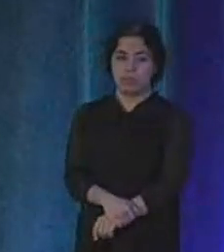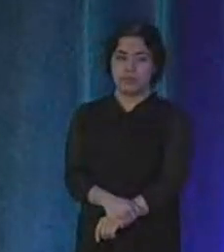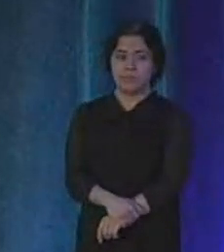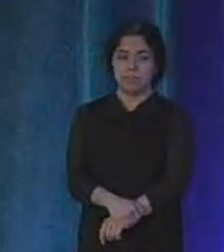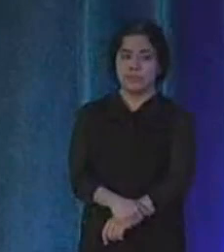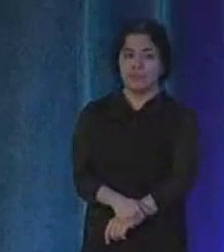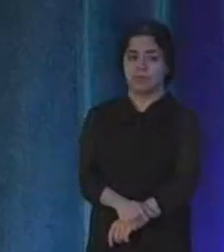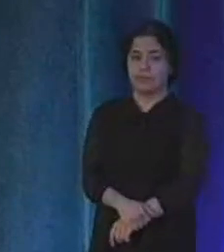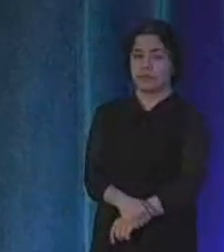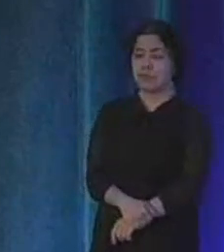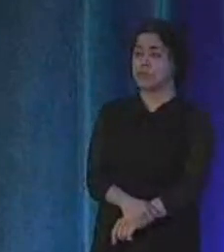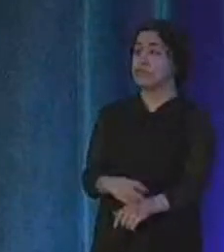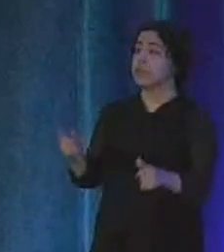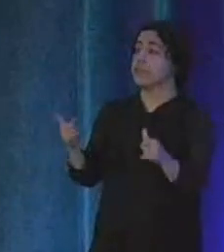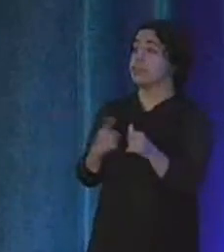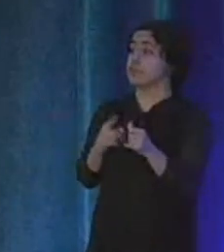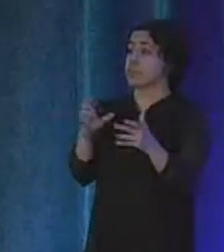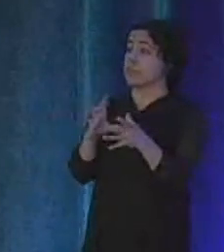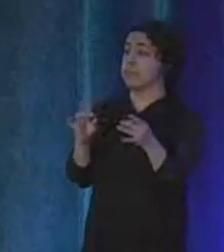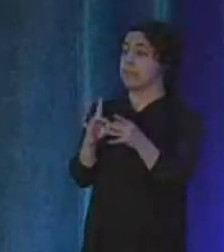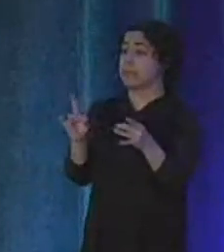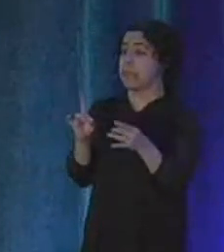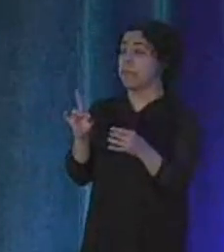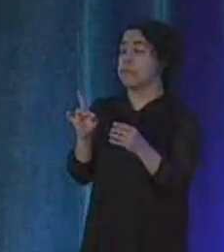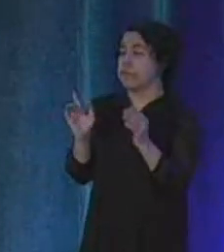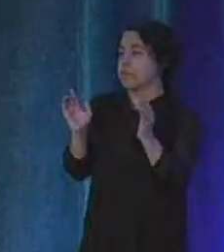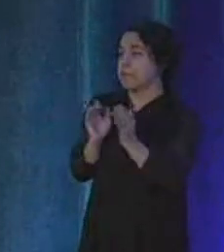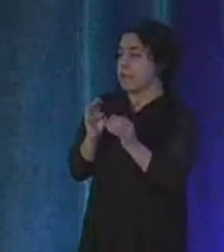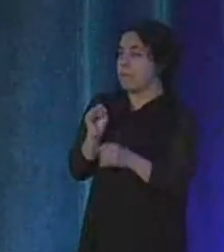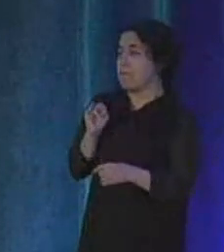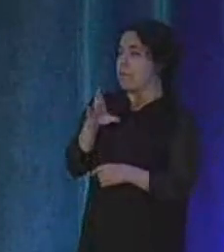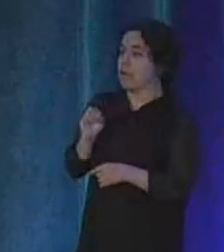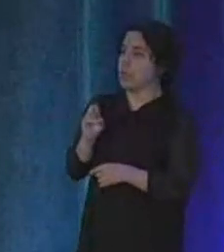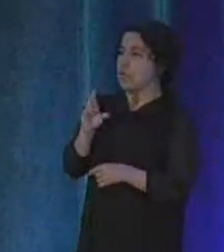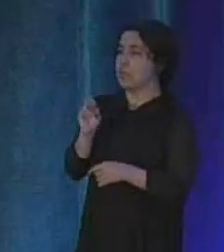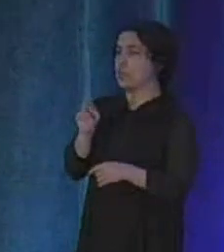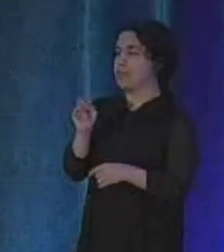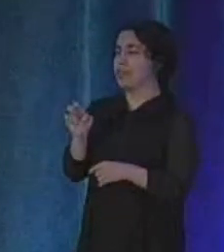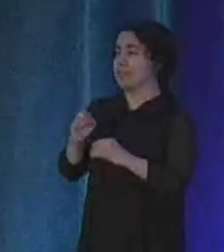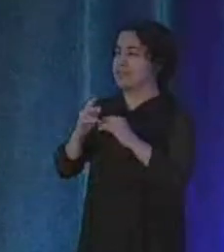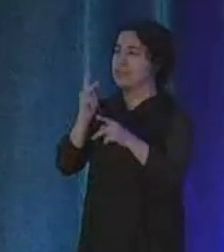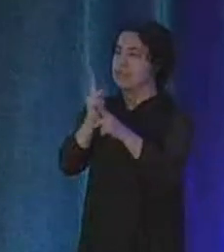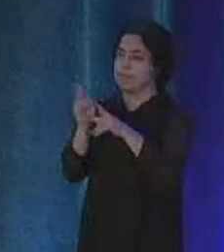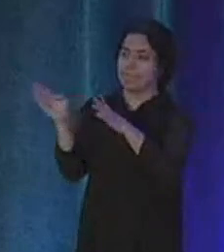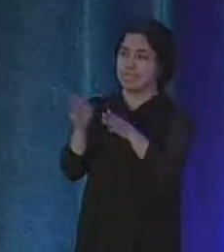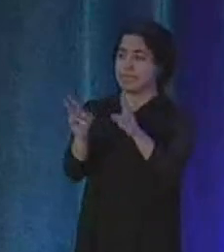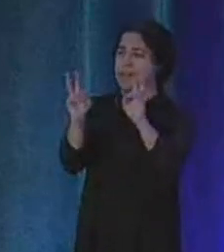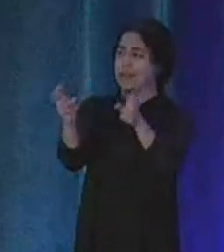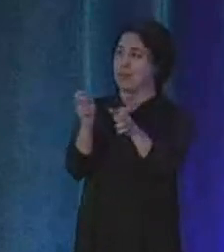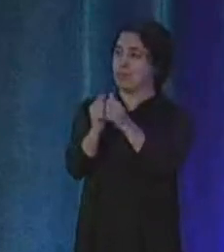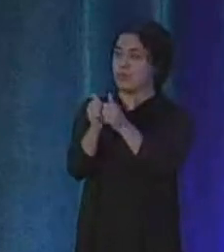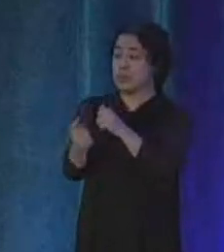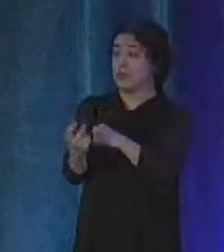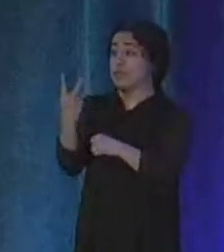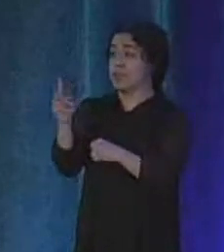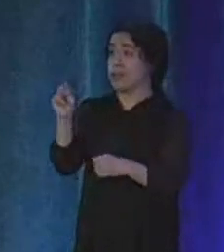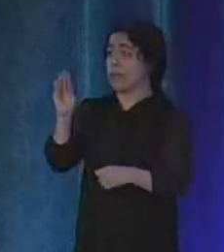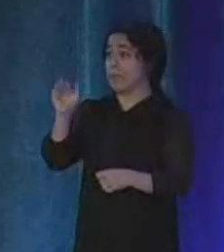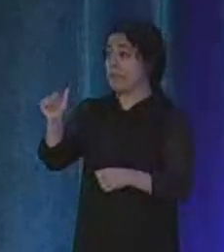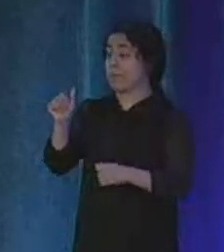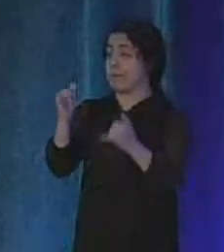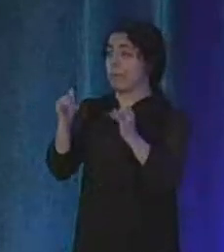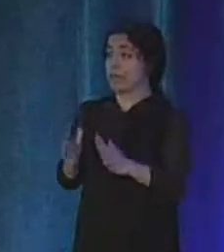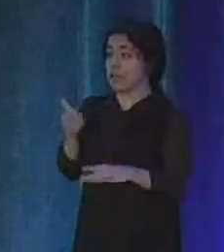So first thing, like I mentioned, we're going to visit is micro routines. Sticking to my sports theme, these are two NBA players that